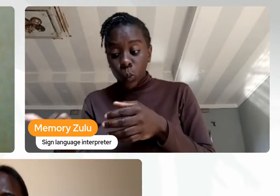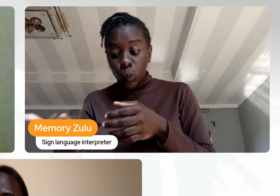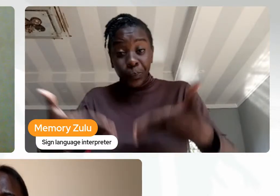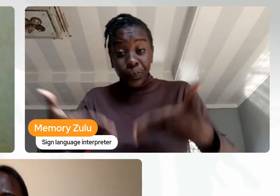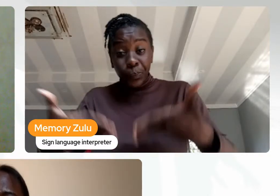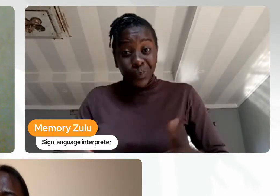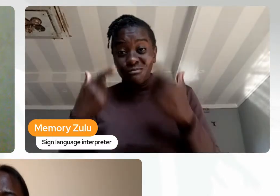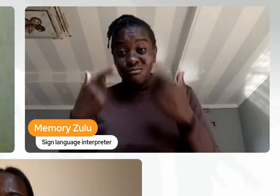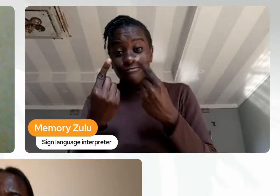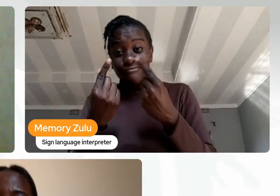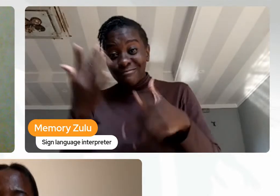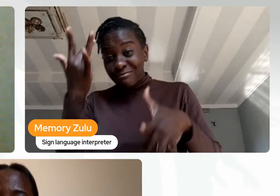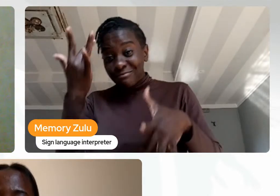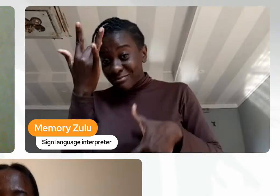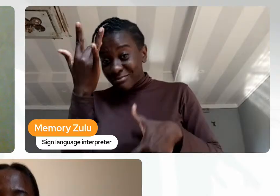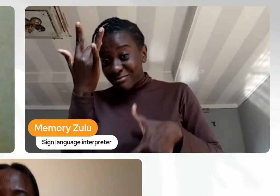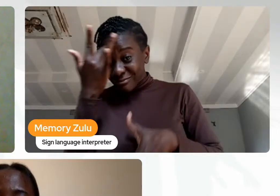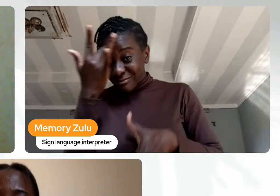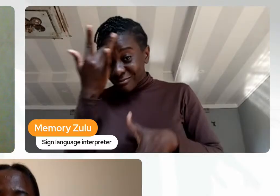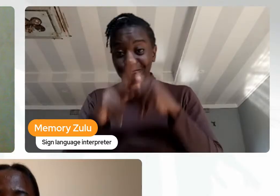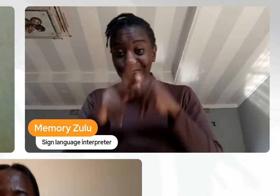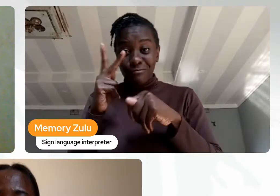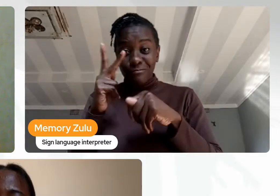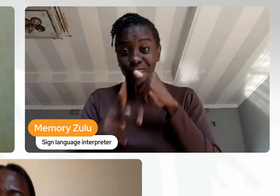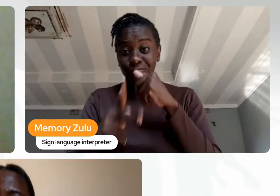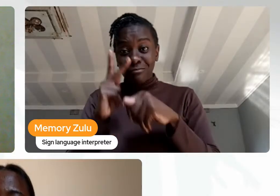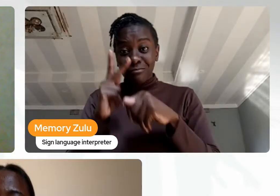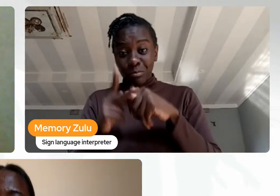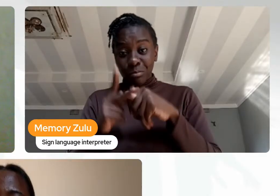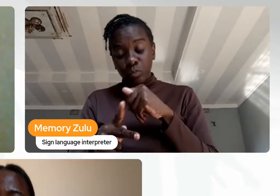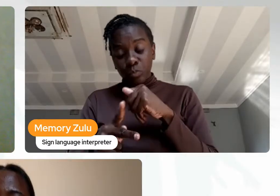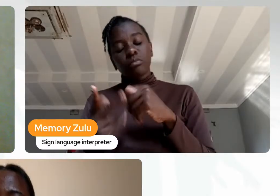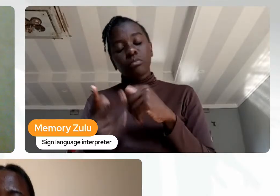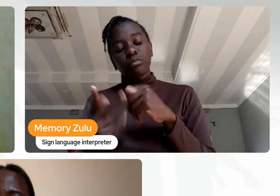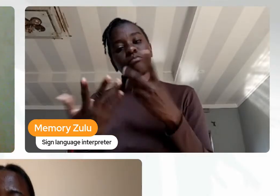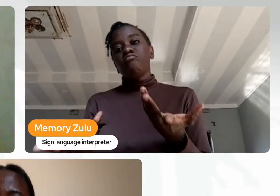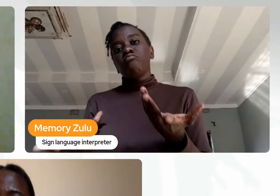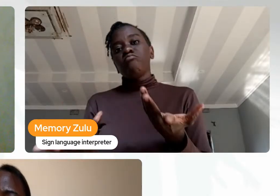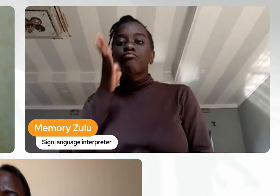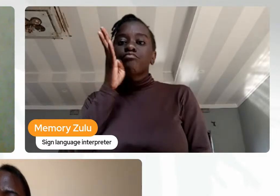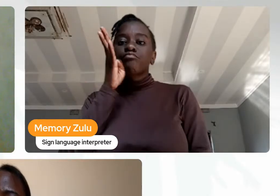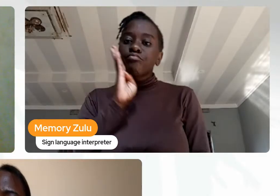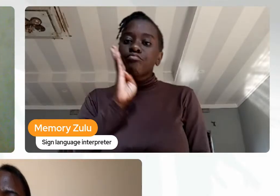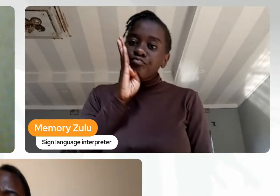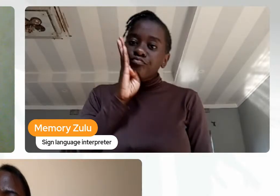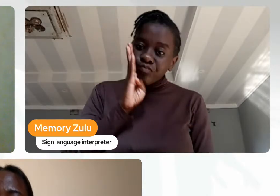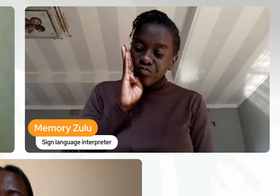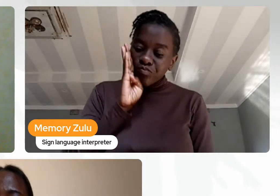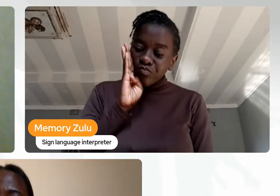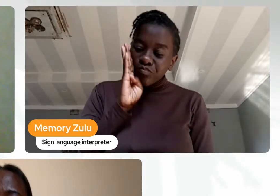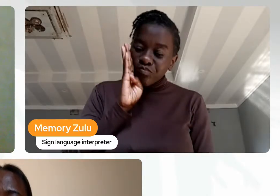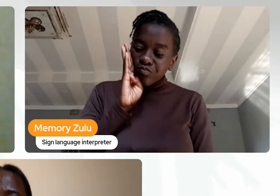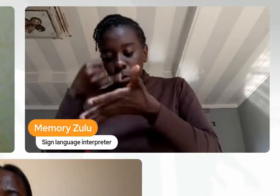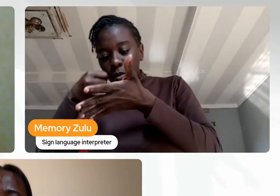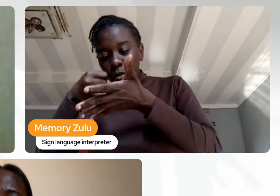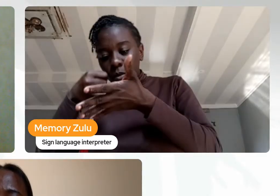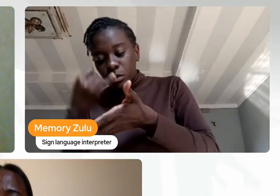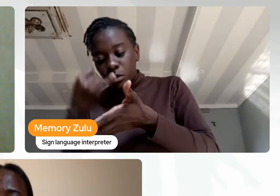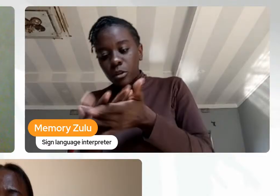their judgment. And they tend not to remember any encounter of their sexual